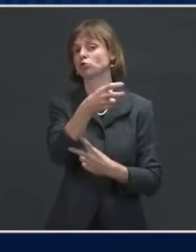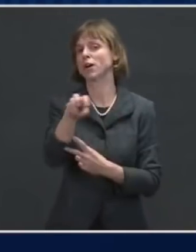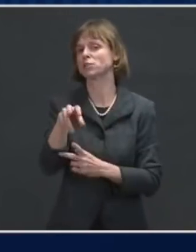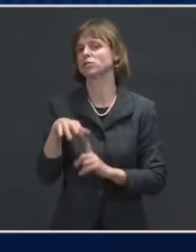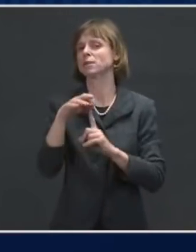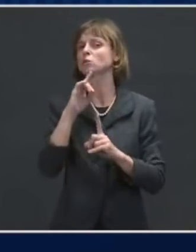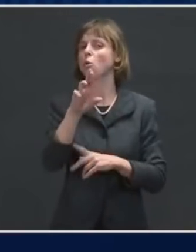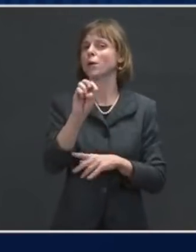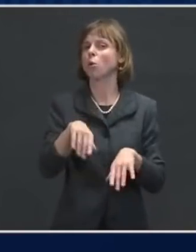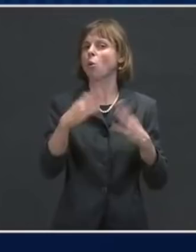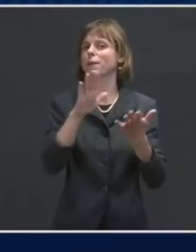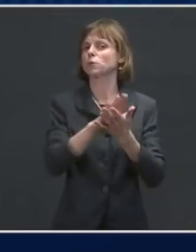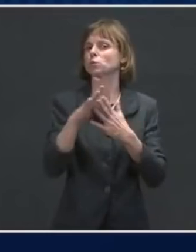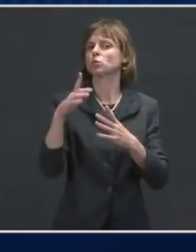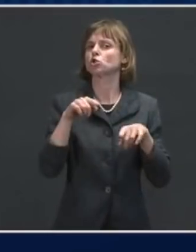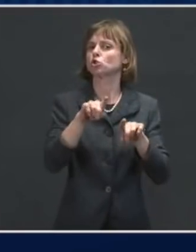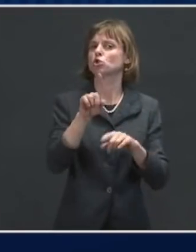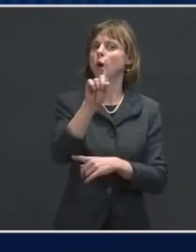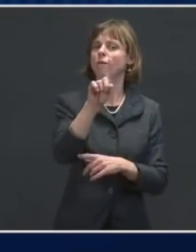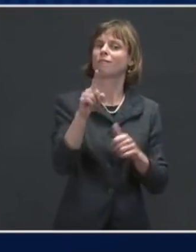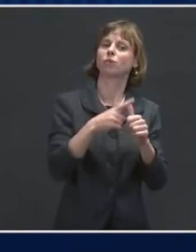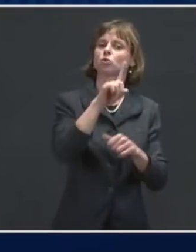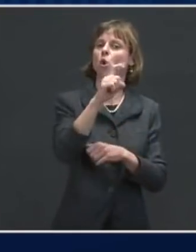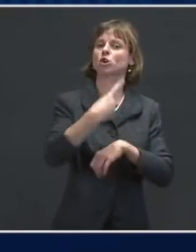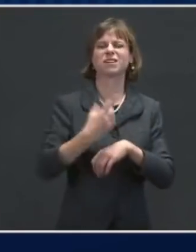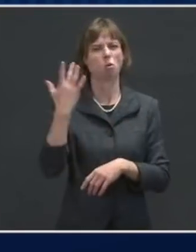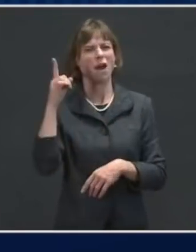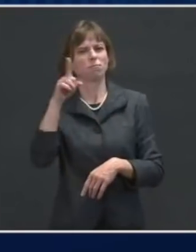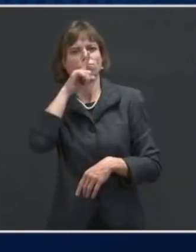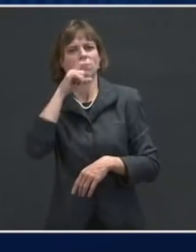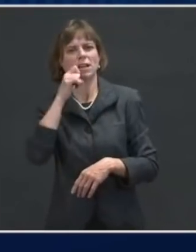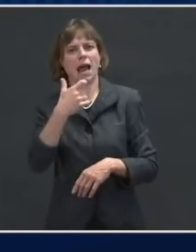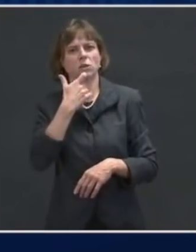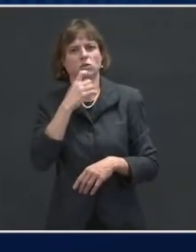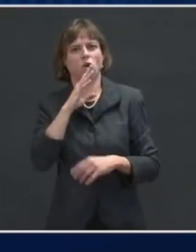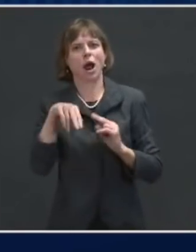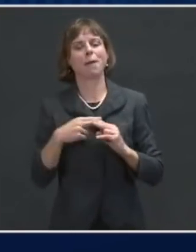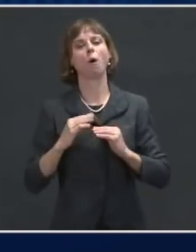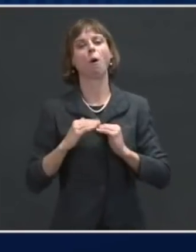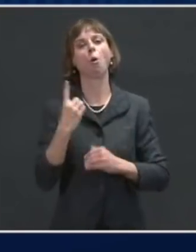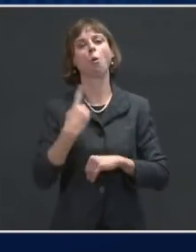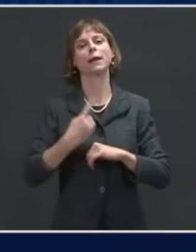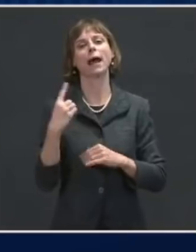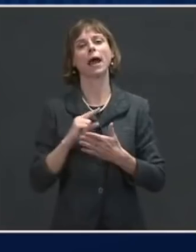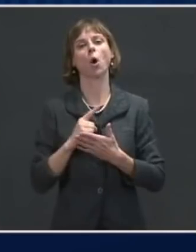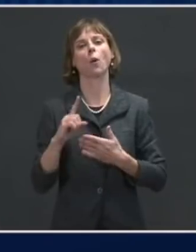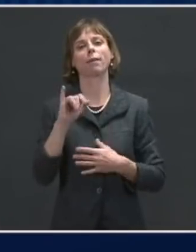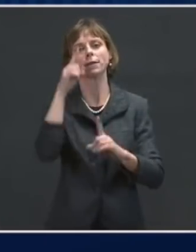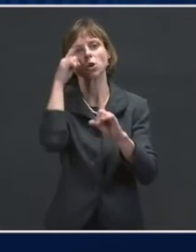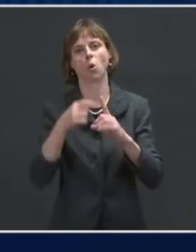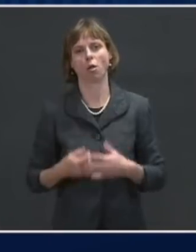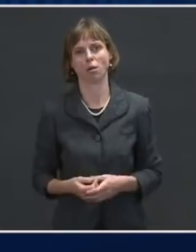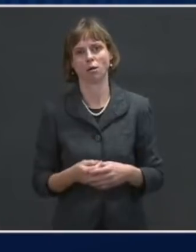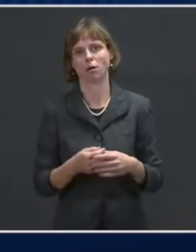first 100 days, why didn't he ever mention the small print that was just going to be for 1 day a week as the goal? Well, again, the